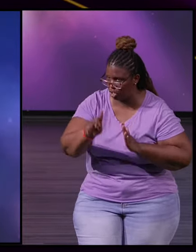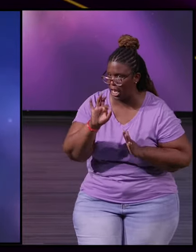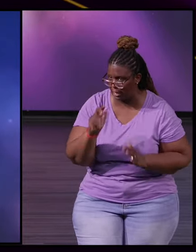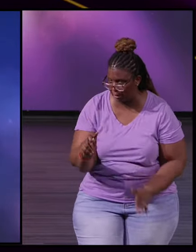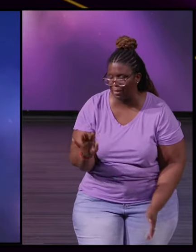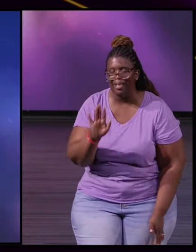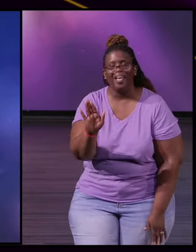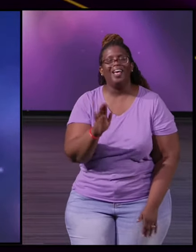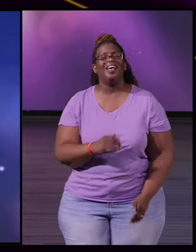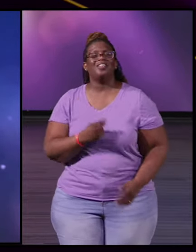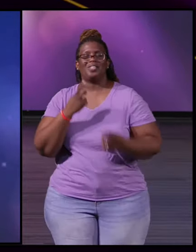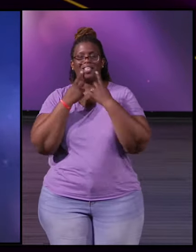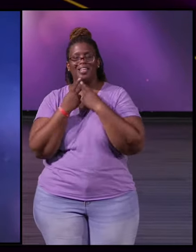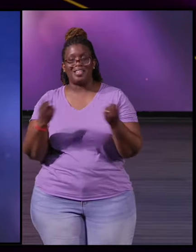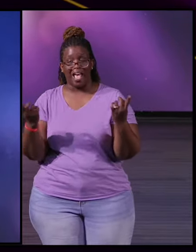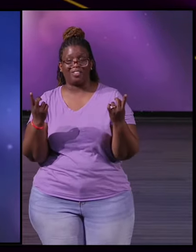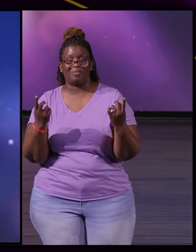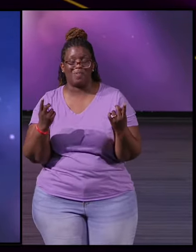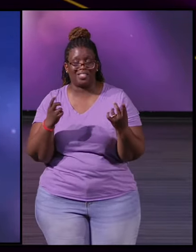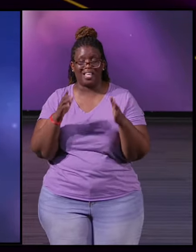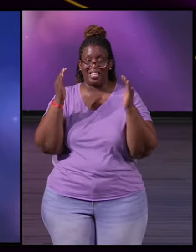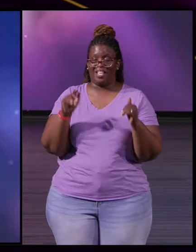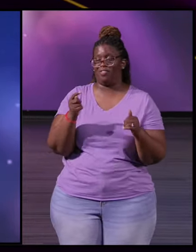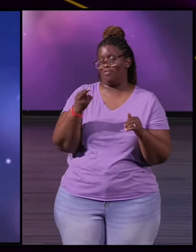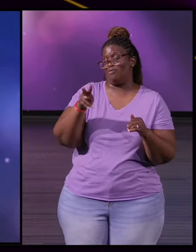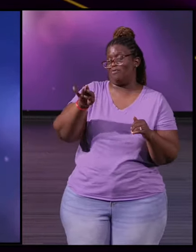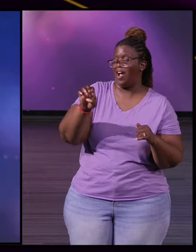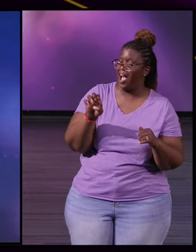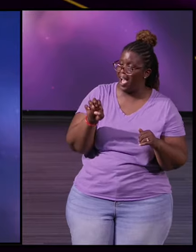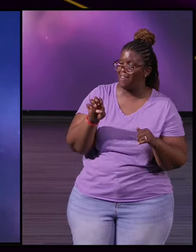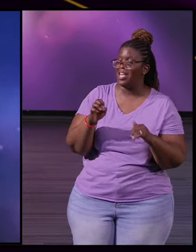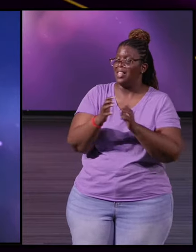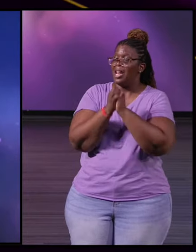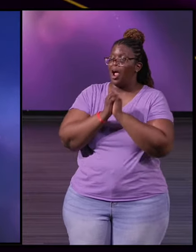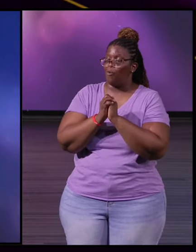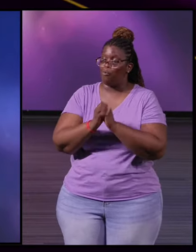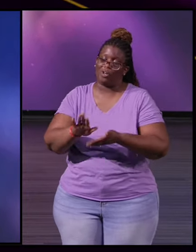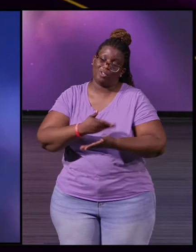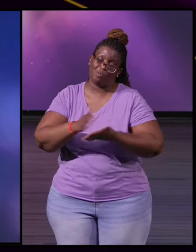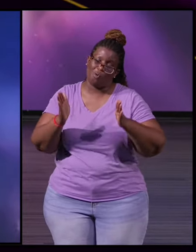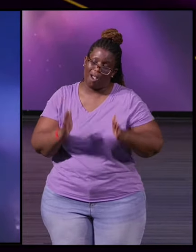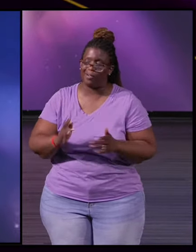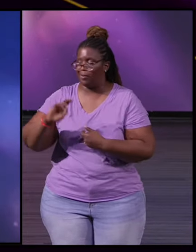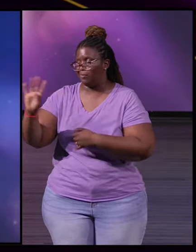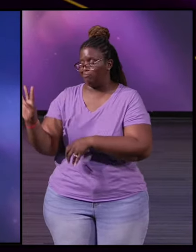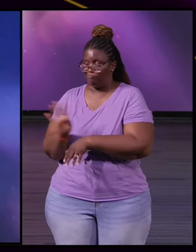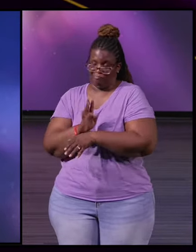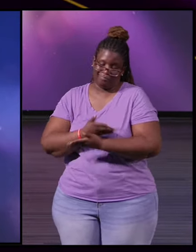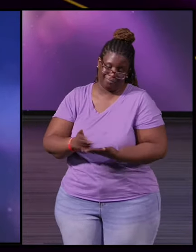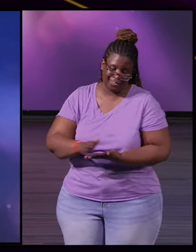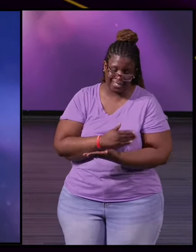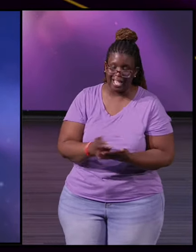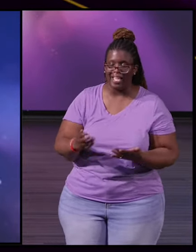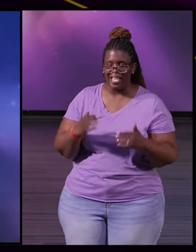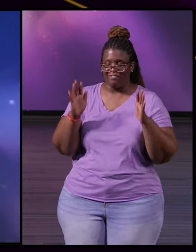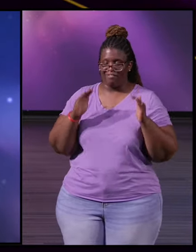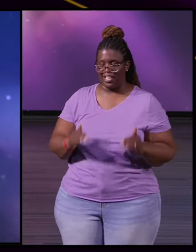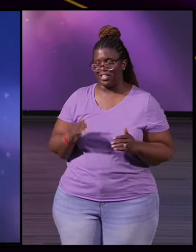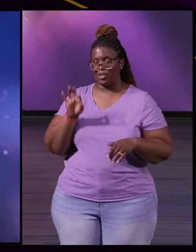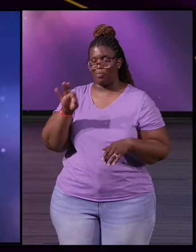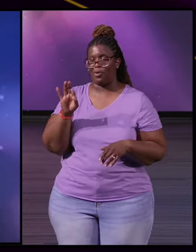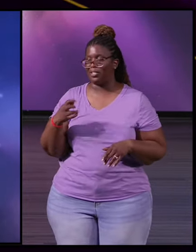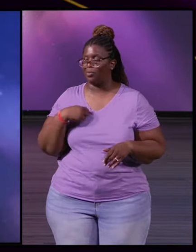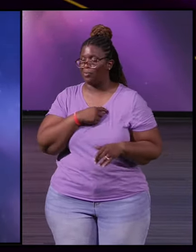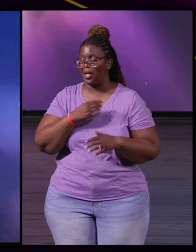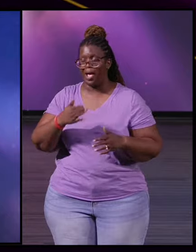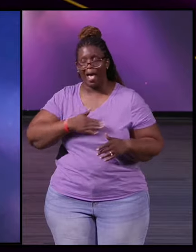have an announcement video and a Thrive moment, and then we'll have our worship team come back up and to sing some more worship, and then we'll get into the preach word. Y'all, we